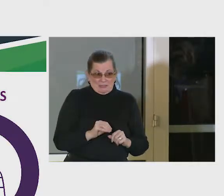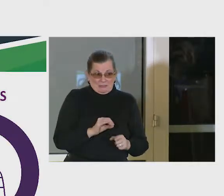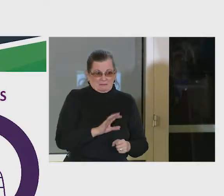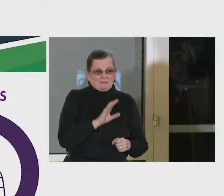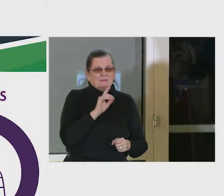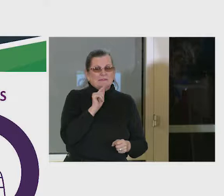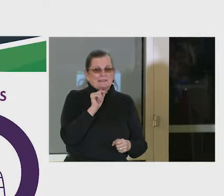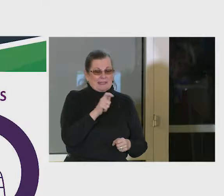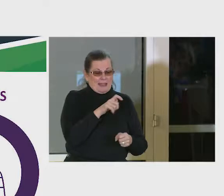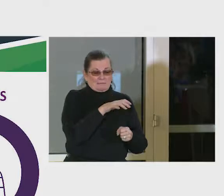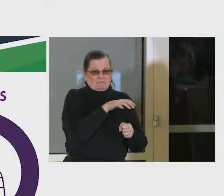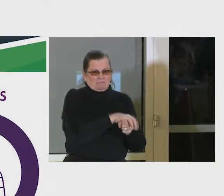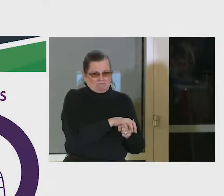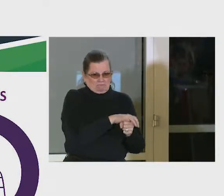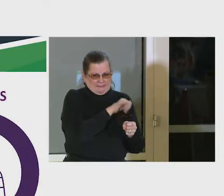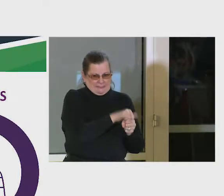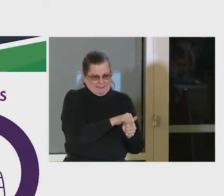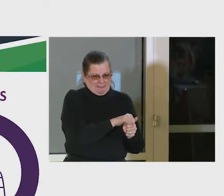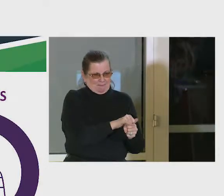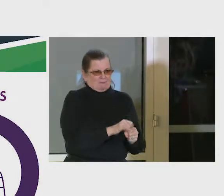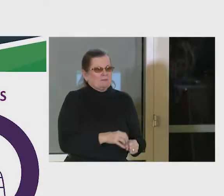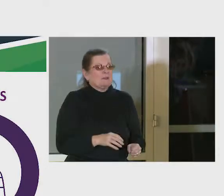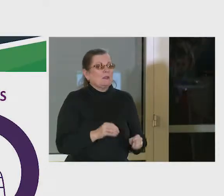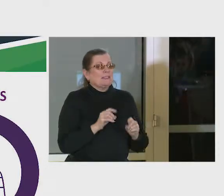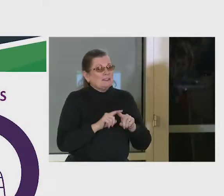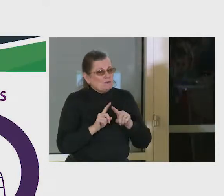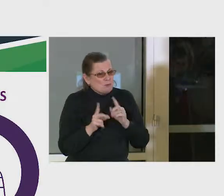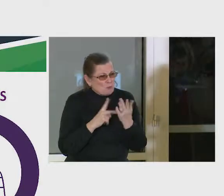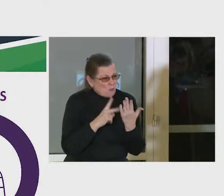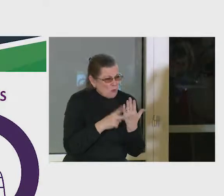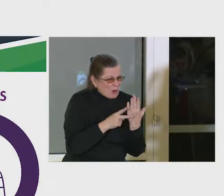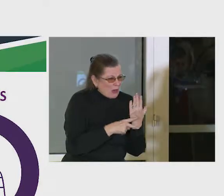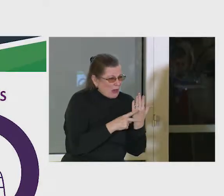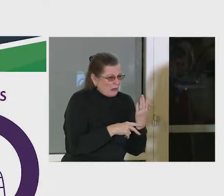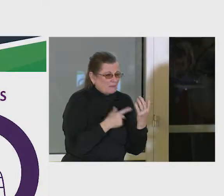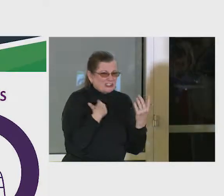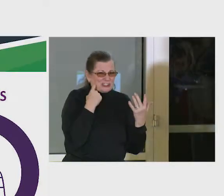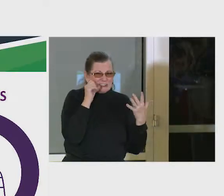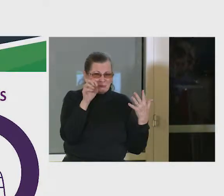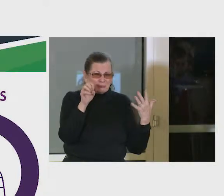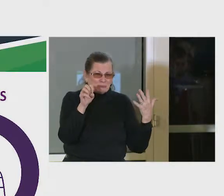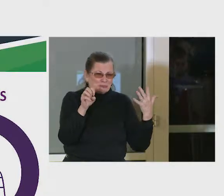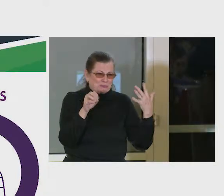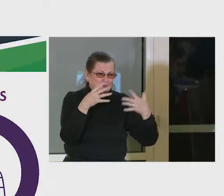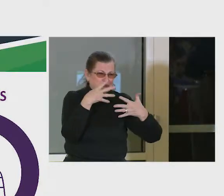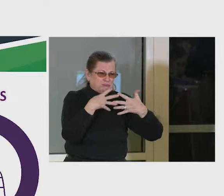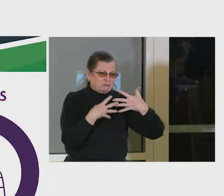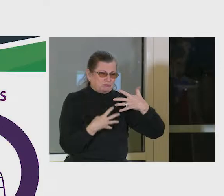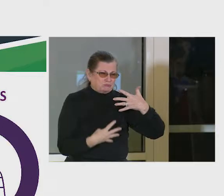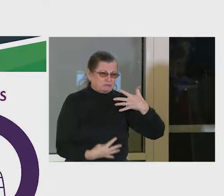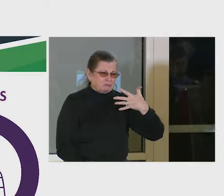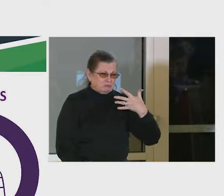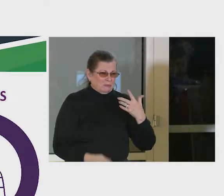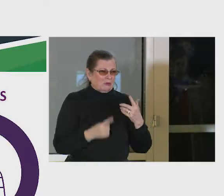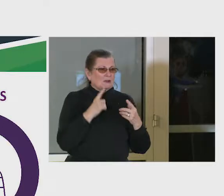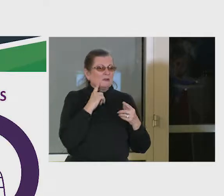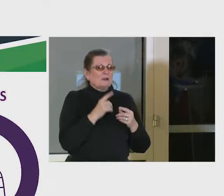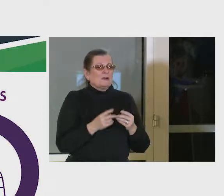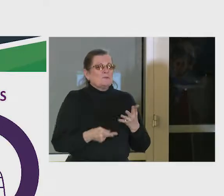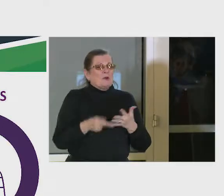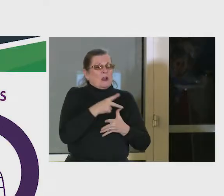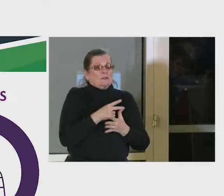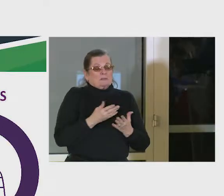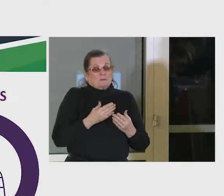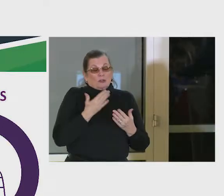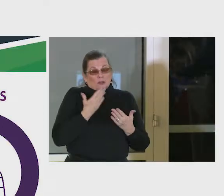and programs and services that we provide in the district. These priorities have been focused on delivering good services and programs and